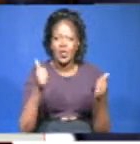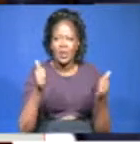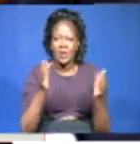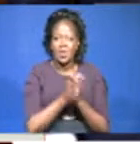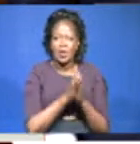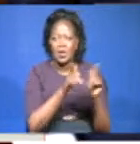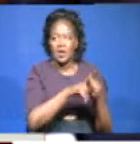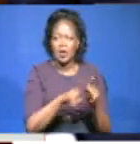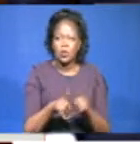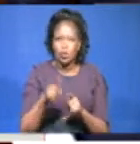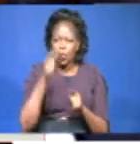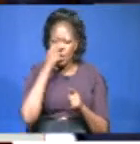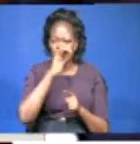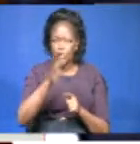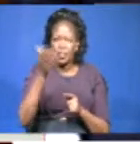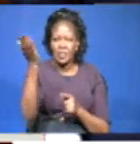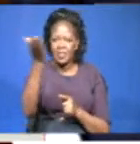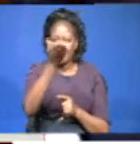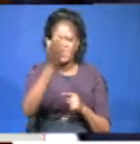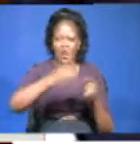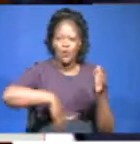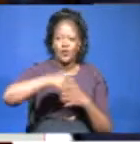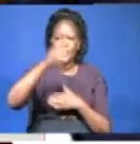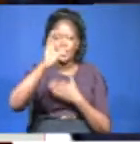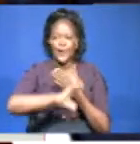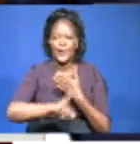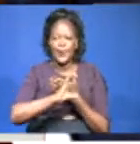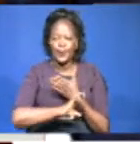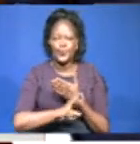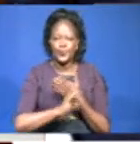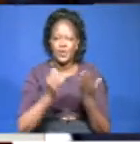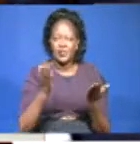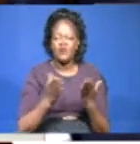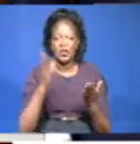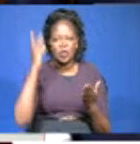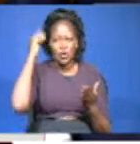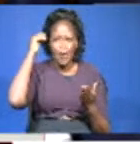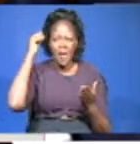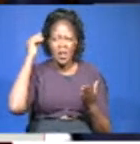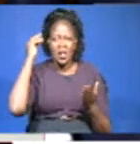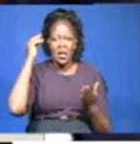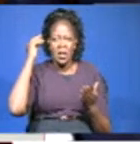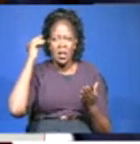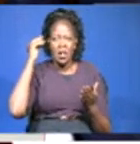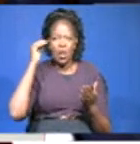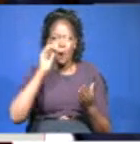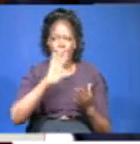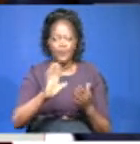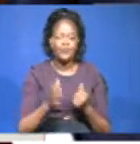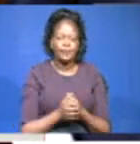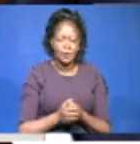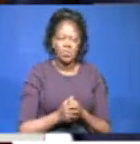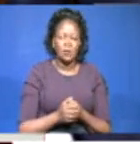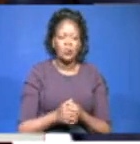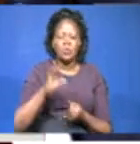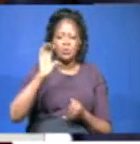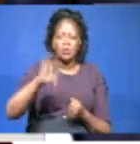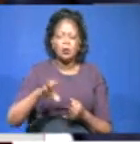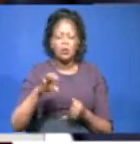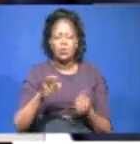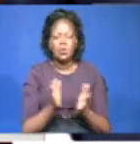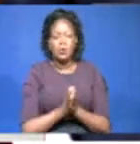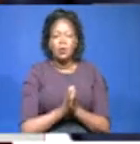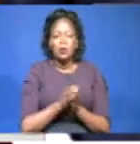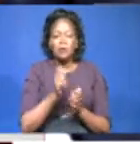wish those who are outside our borders, serving in Somalia, those who are serving in DRC and other